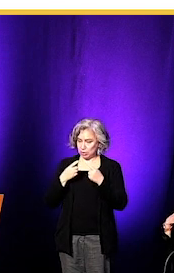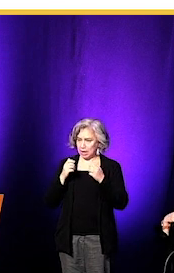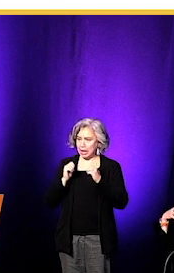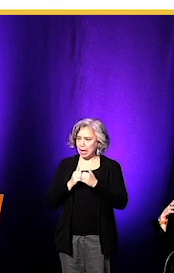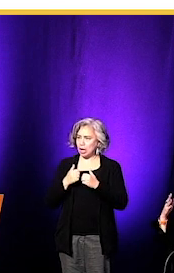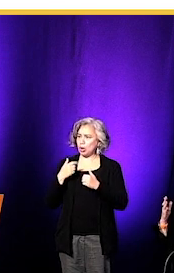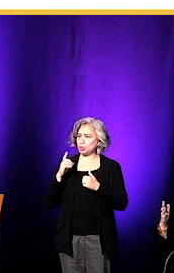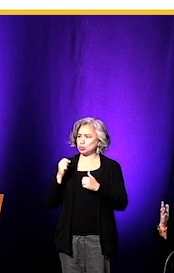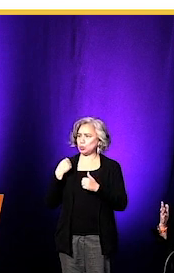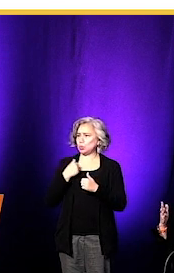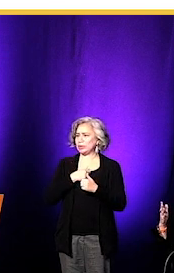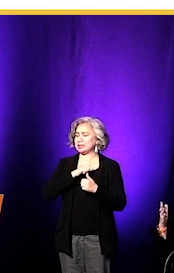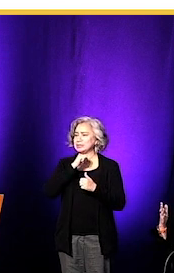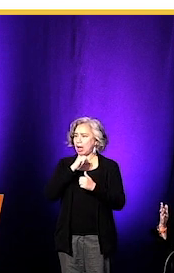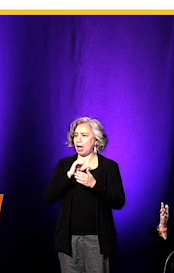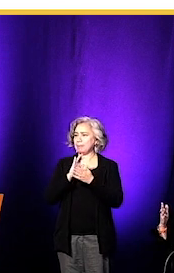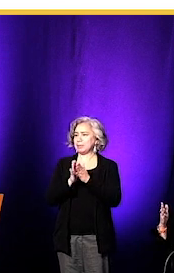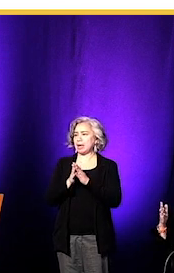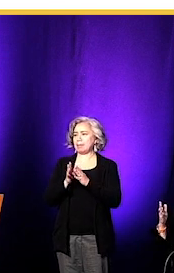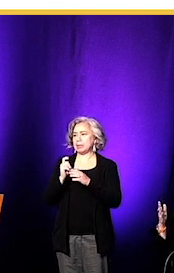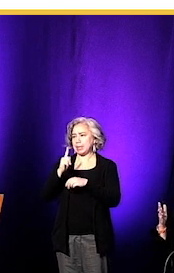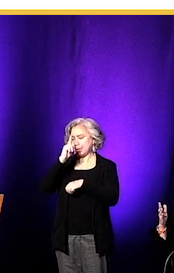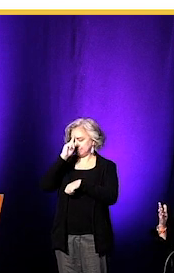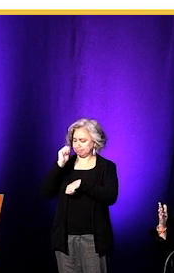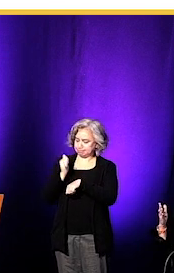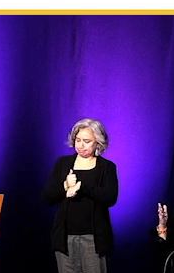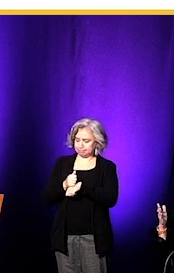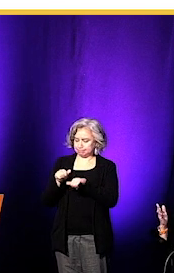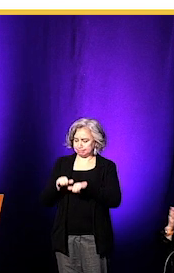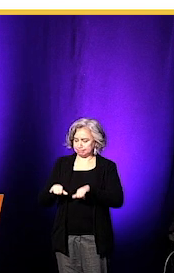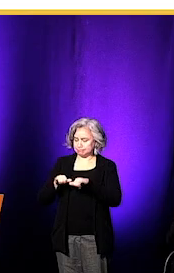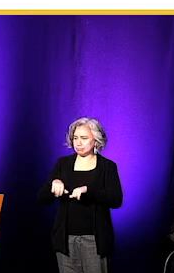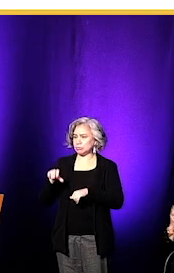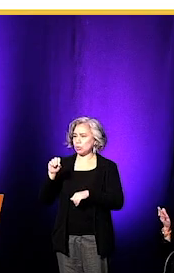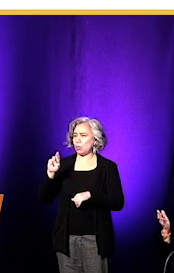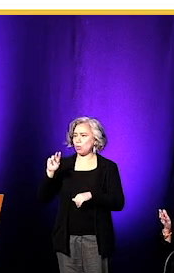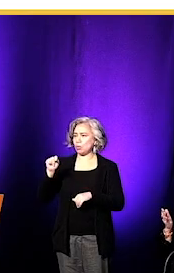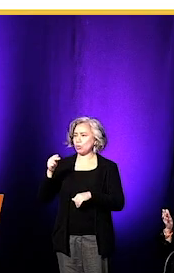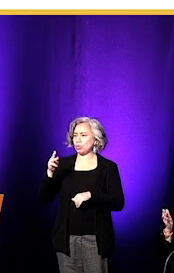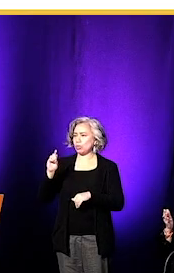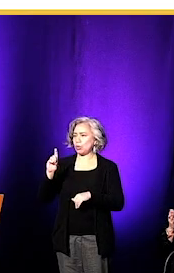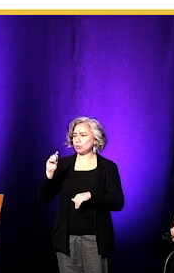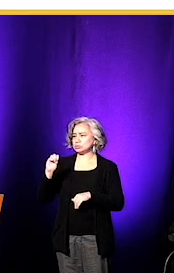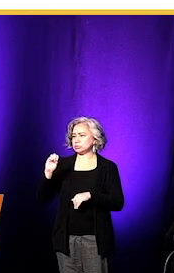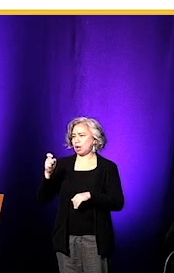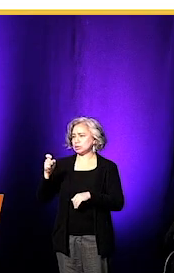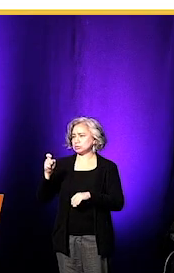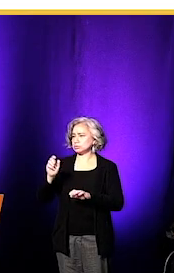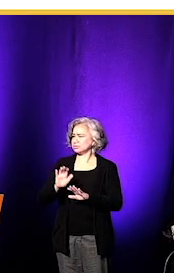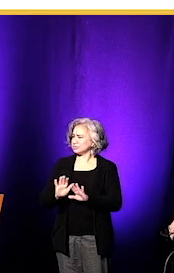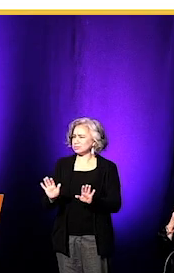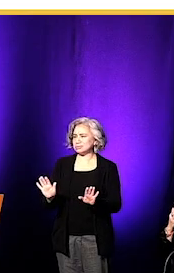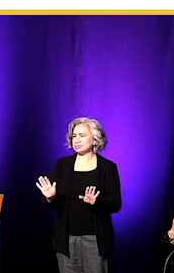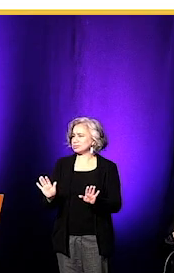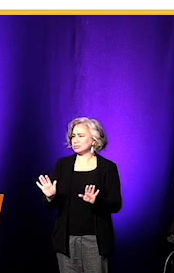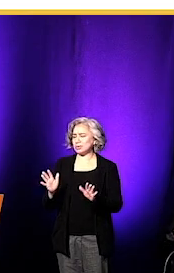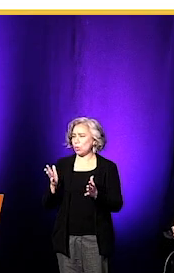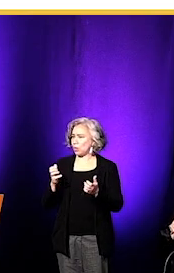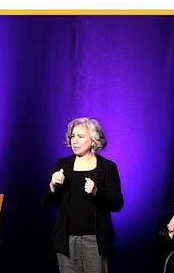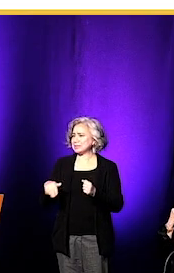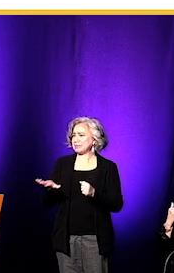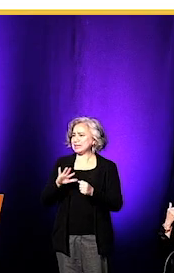become orthodox in what we're doing in these spaces. We really wanted to create spaces that were